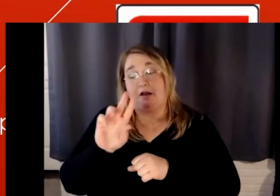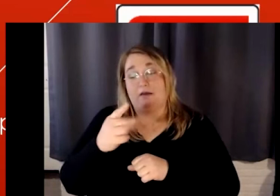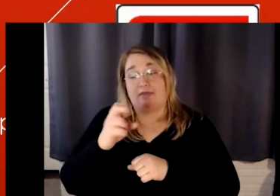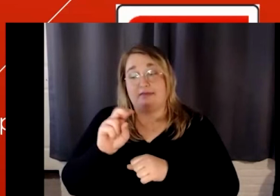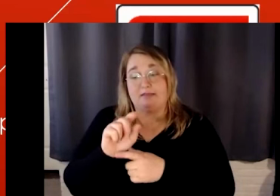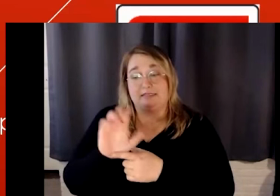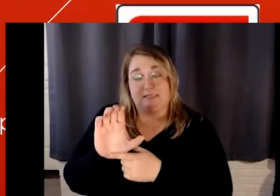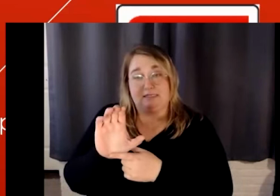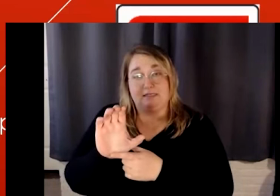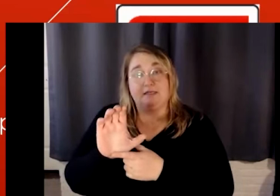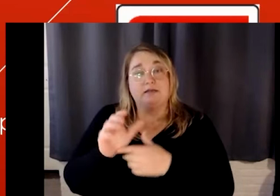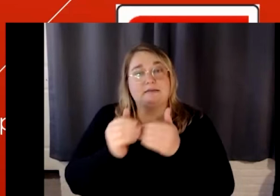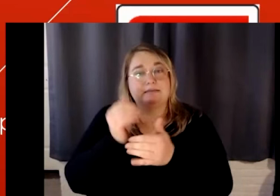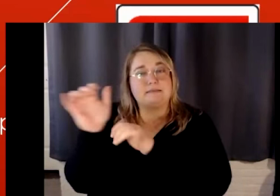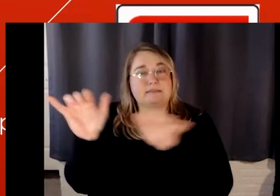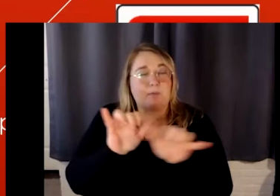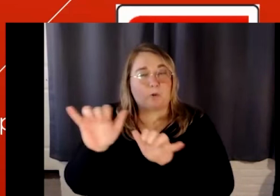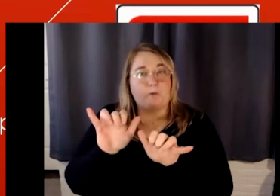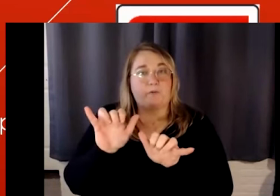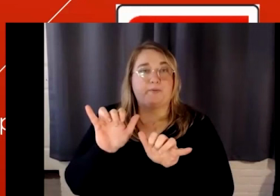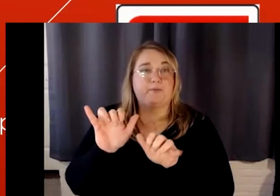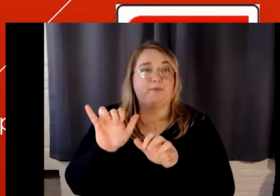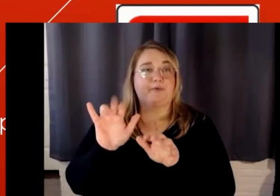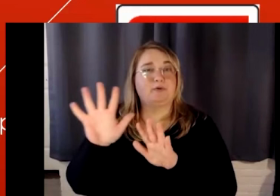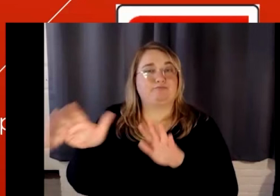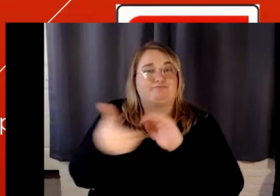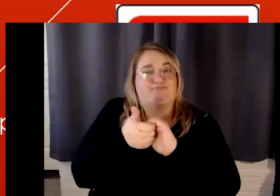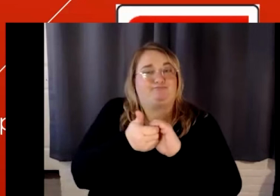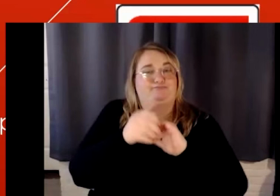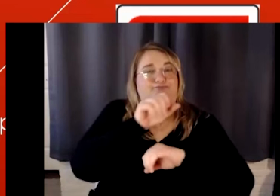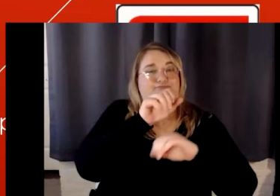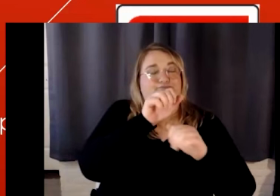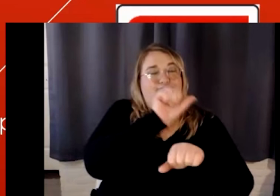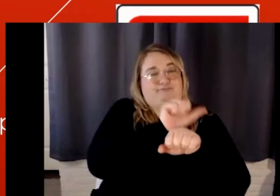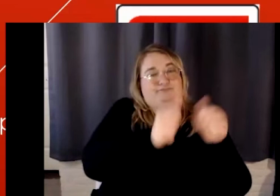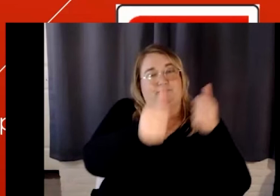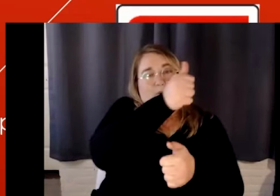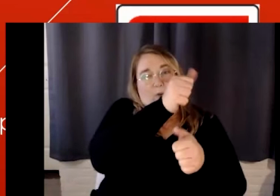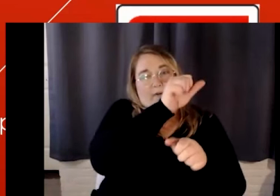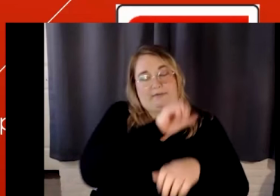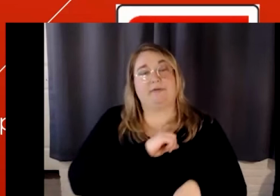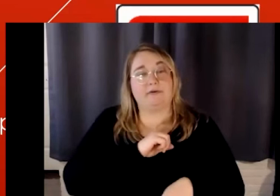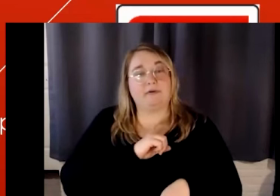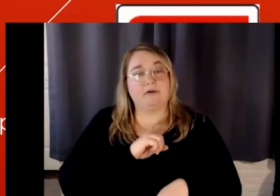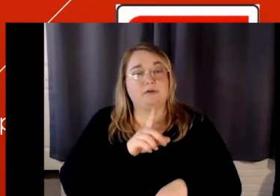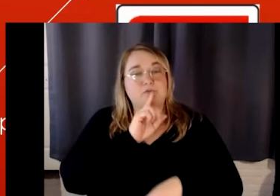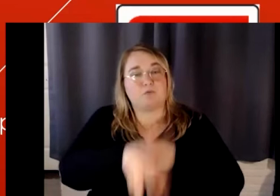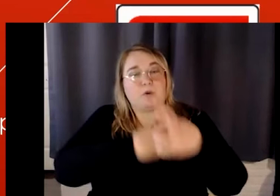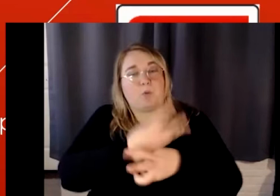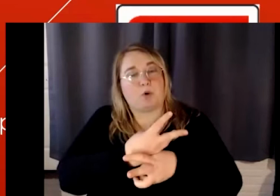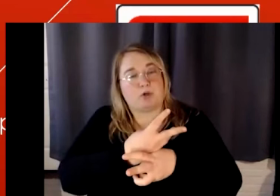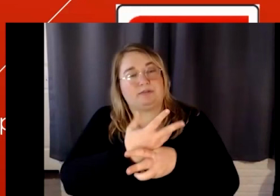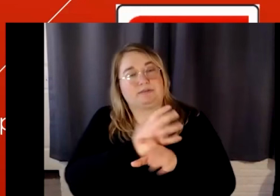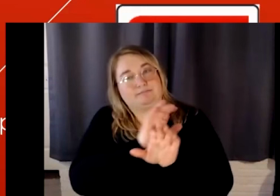done in conjunction with an employer, right? Where you're doing real world stuff,